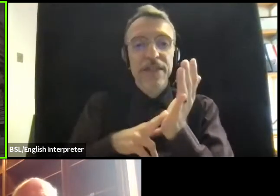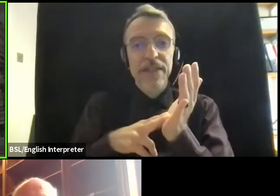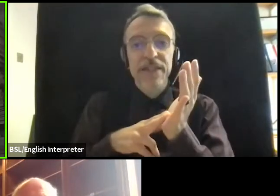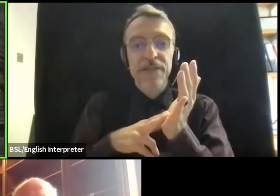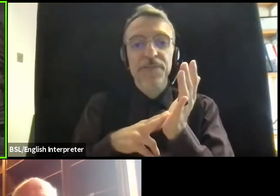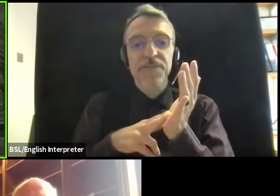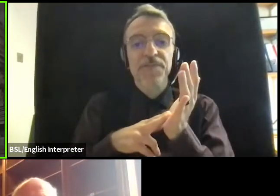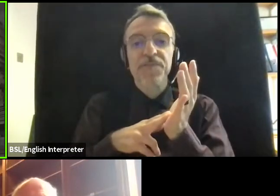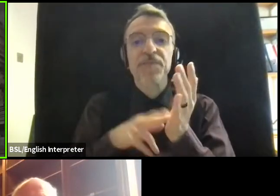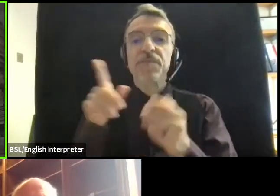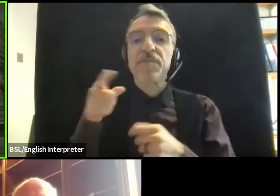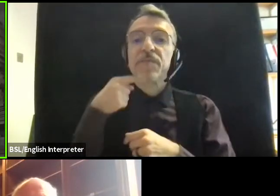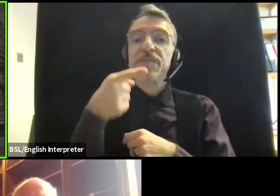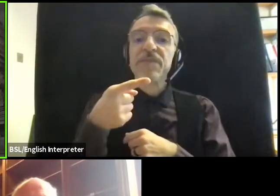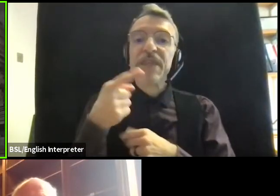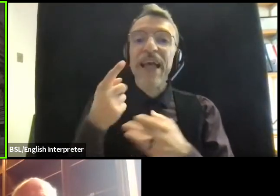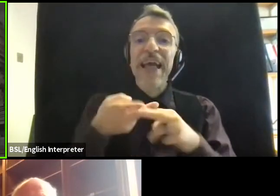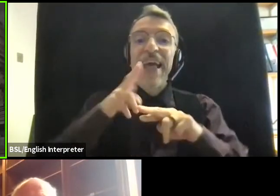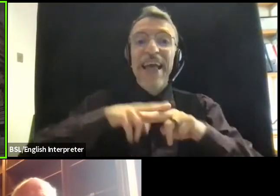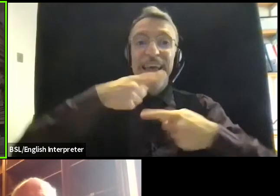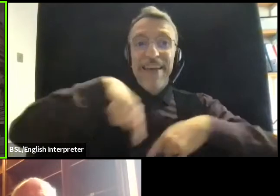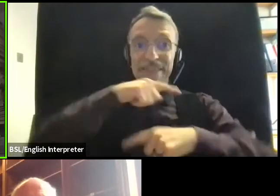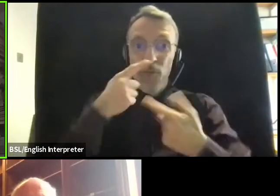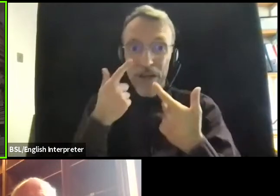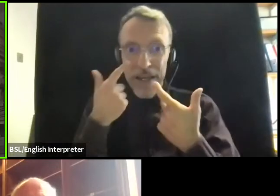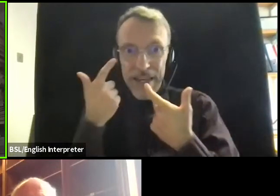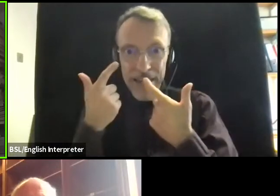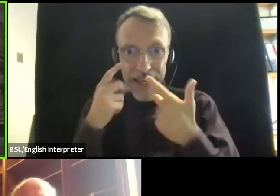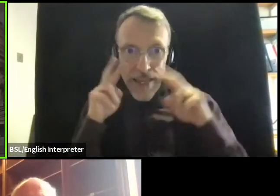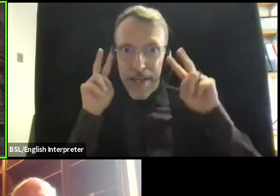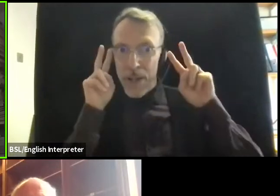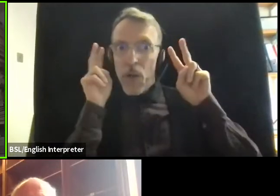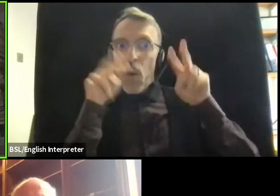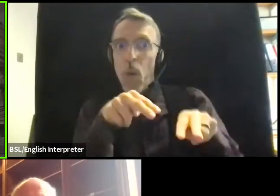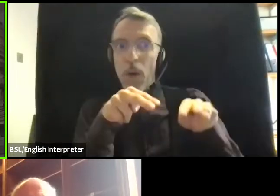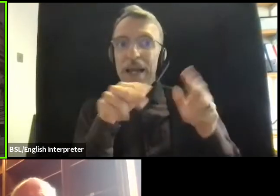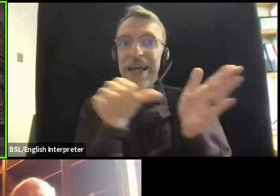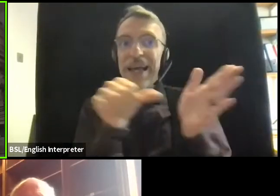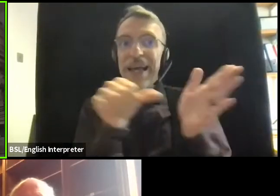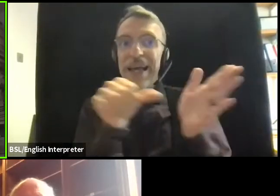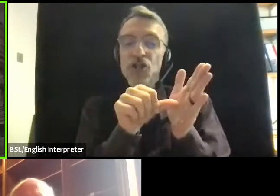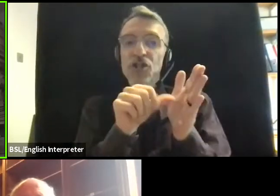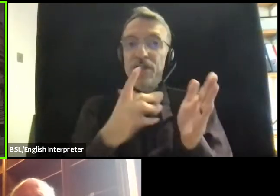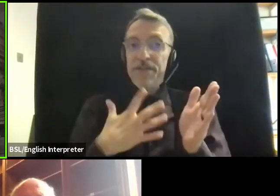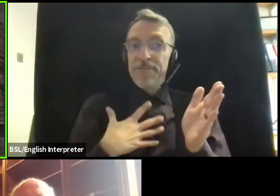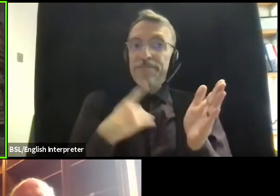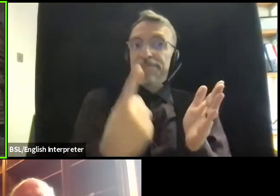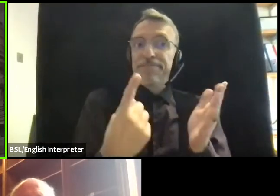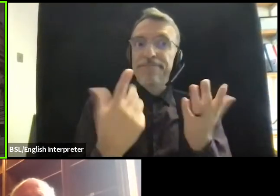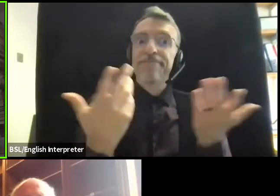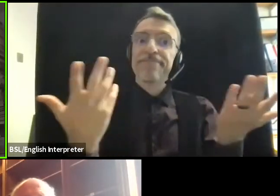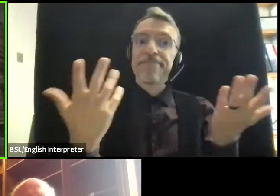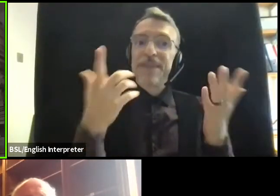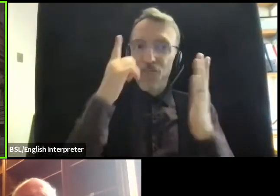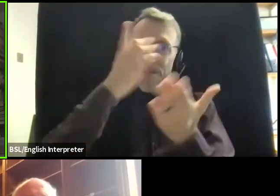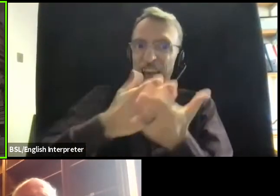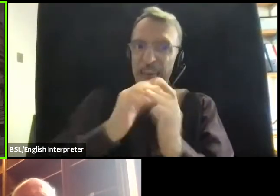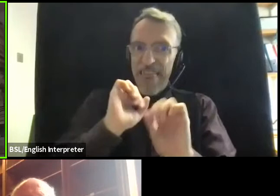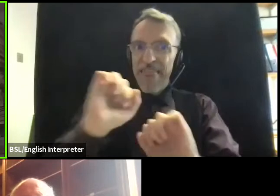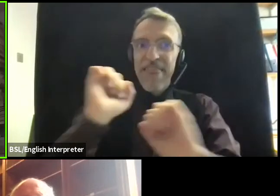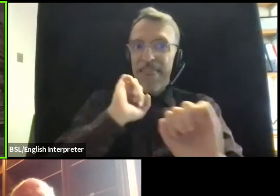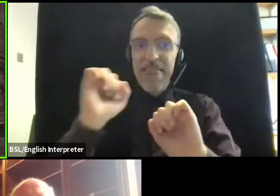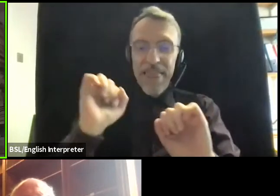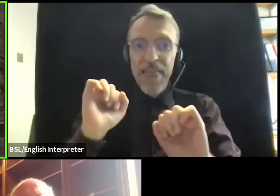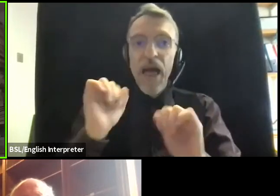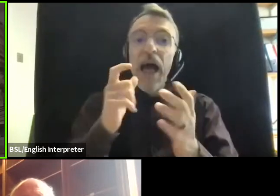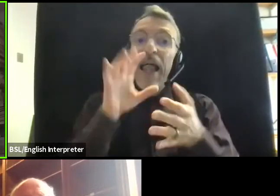said, surely if we are looking at issues of freedom of religion or belief and disability,